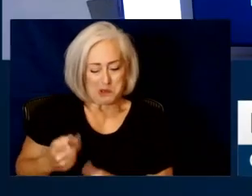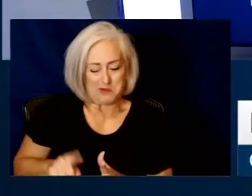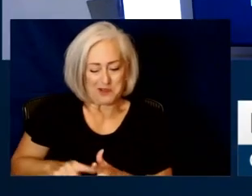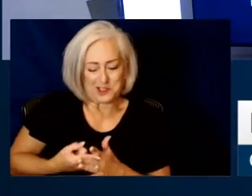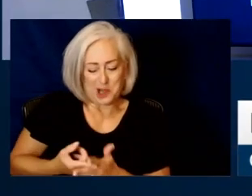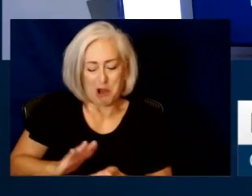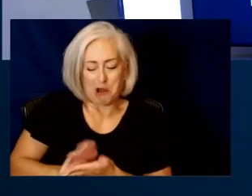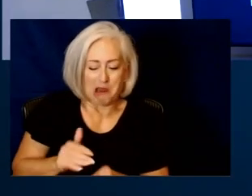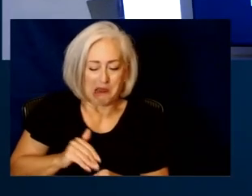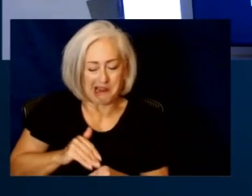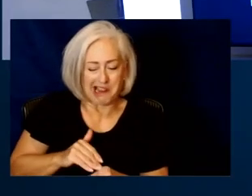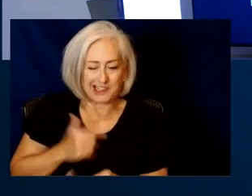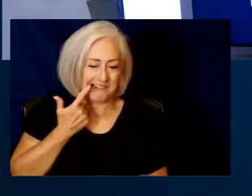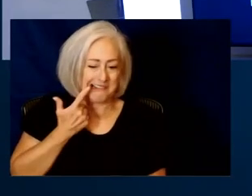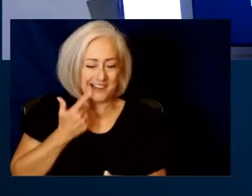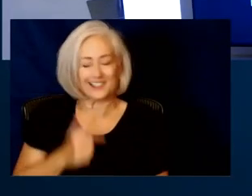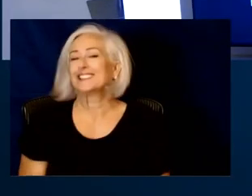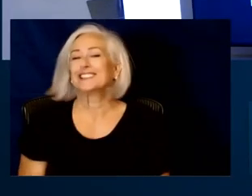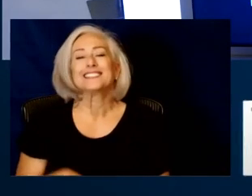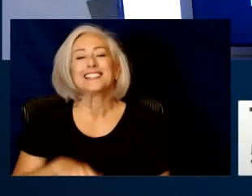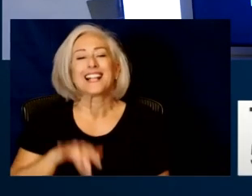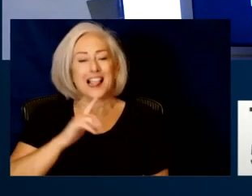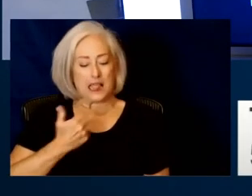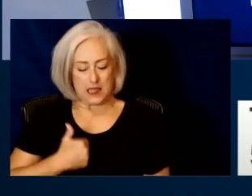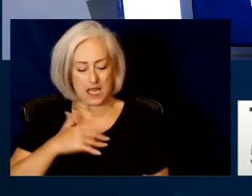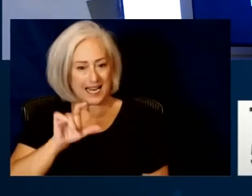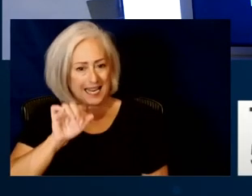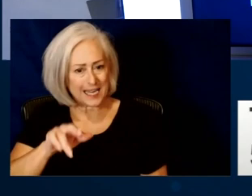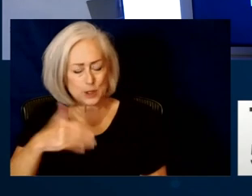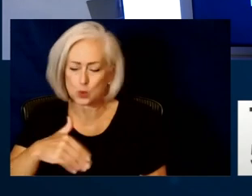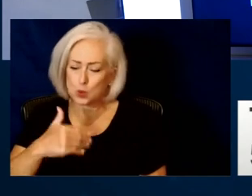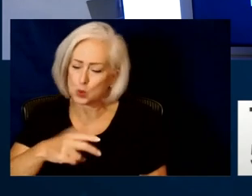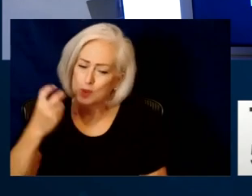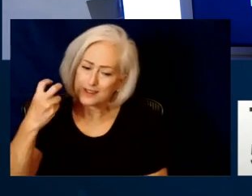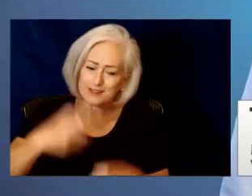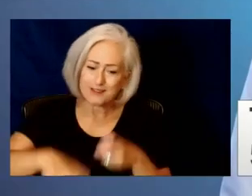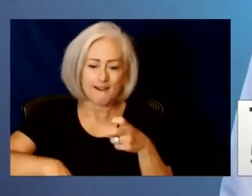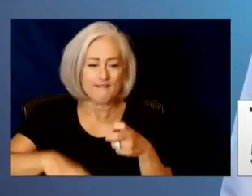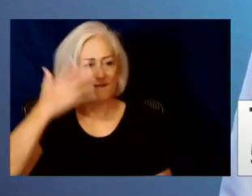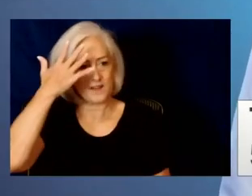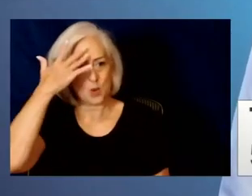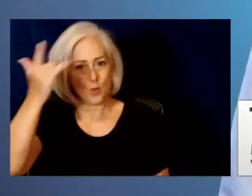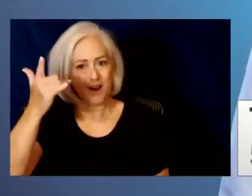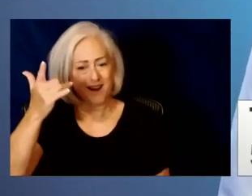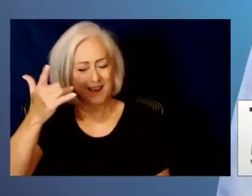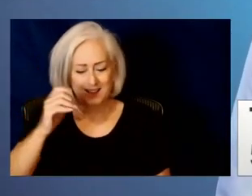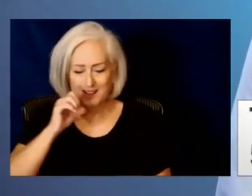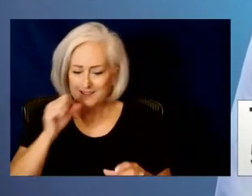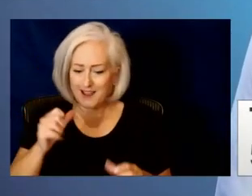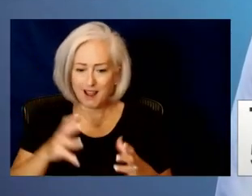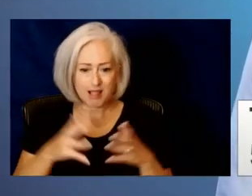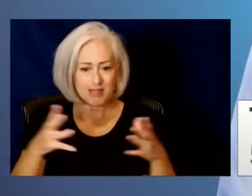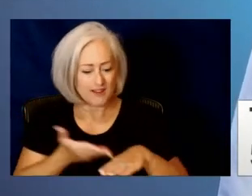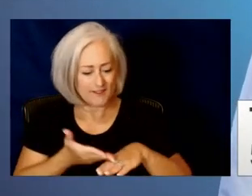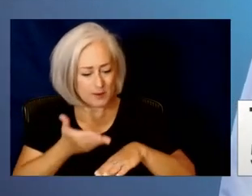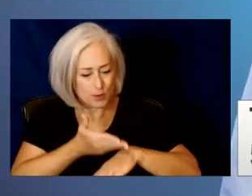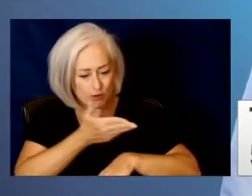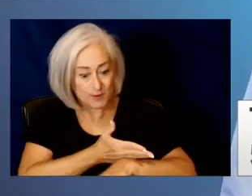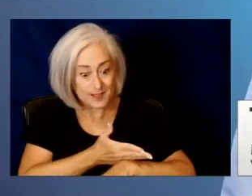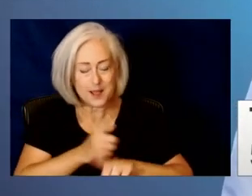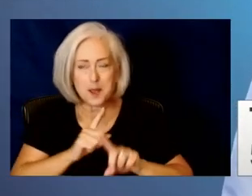lung cancer was one of those things that was very tough because things weren't improving. But now things are radically changing.